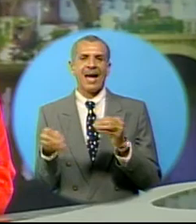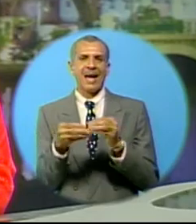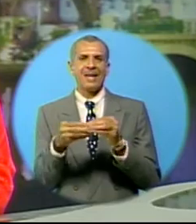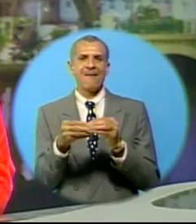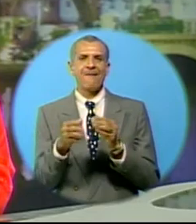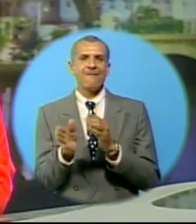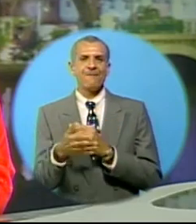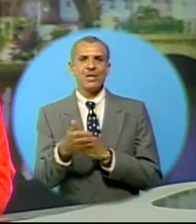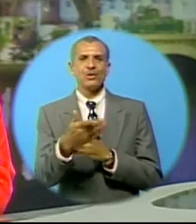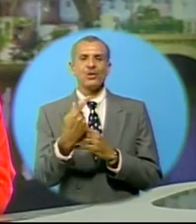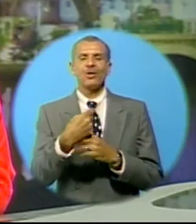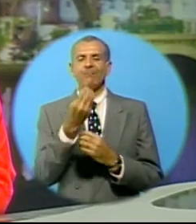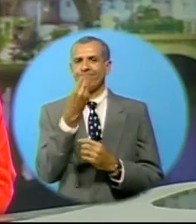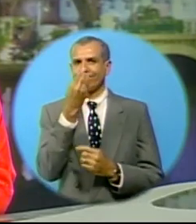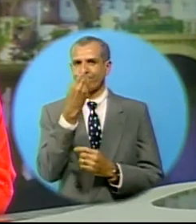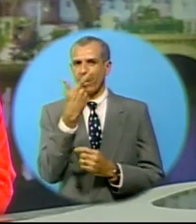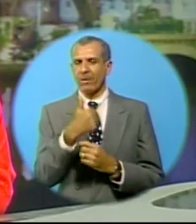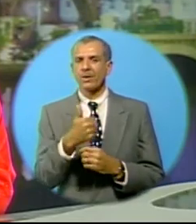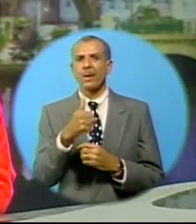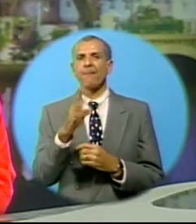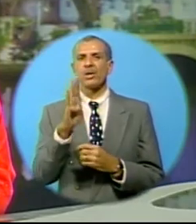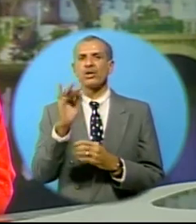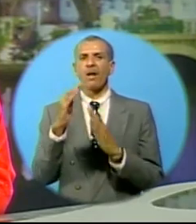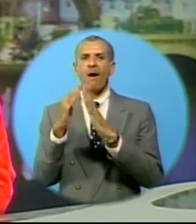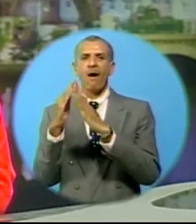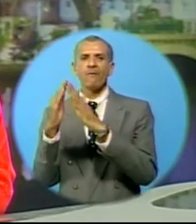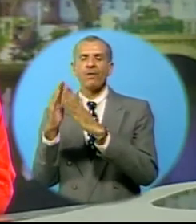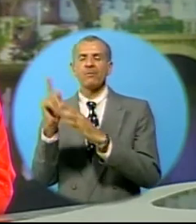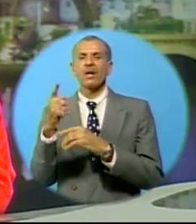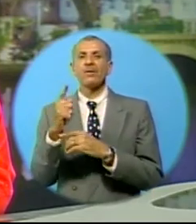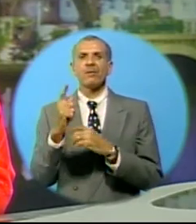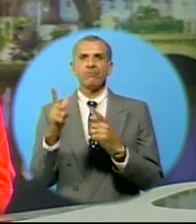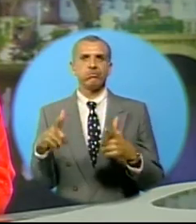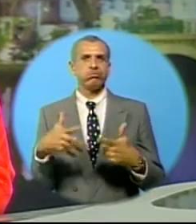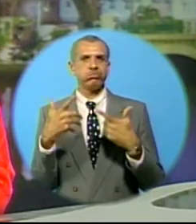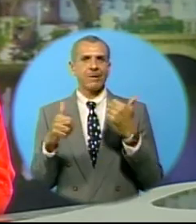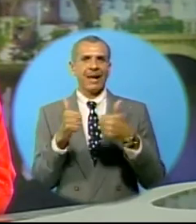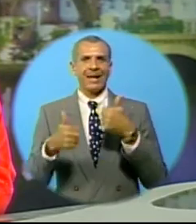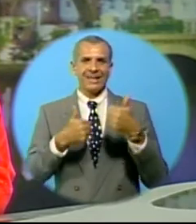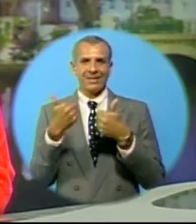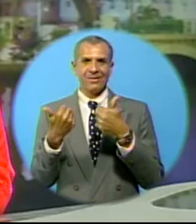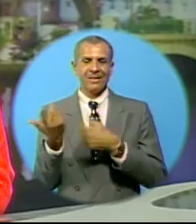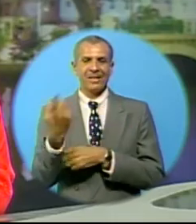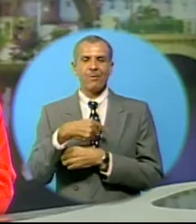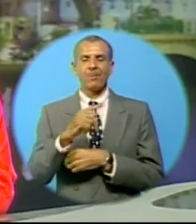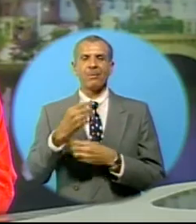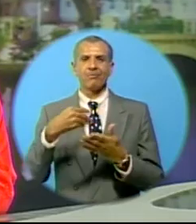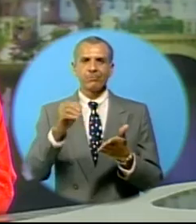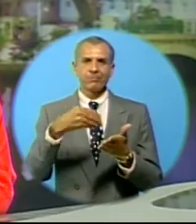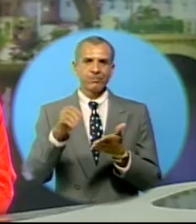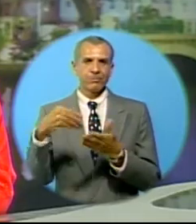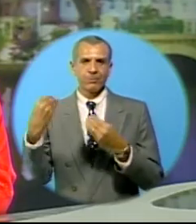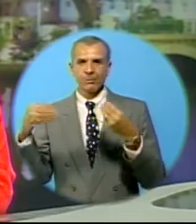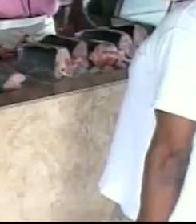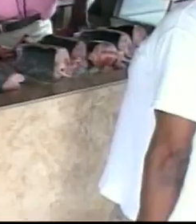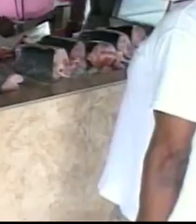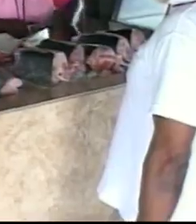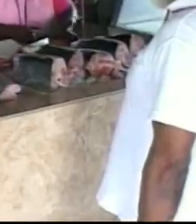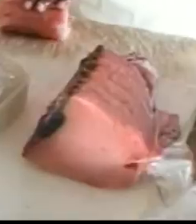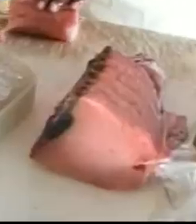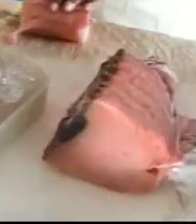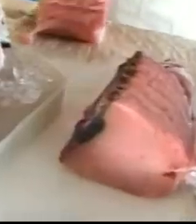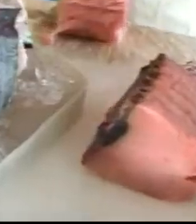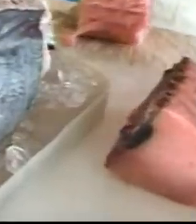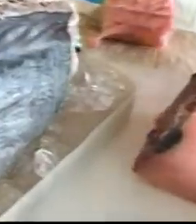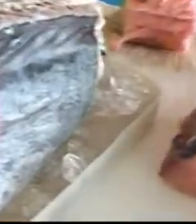menu. That's why the Bridgetown Fisheries Complex was alive today as several people made last-minute purchases. Kingfish, tuna